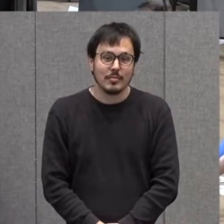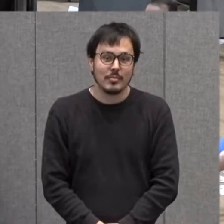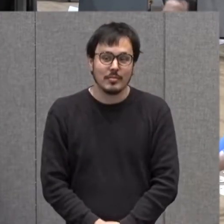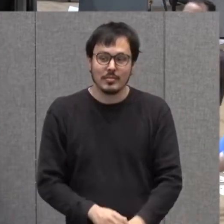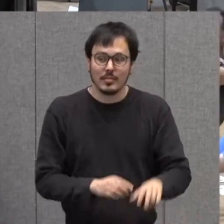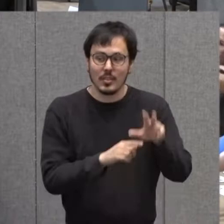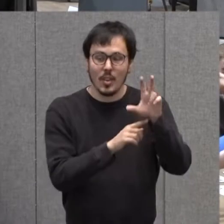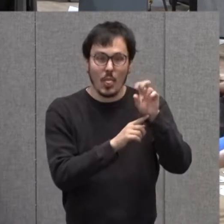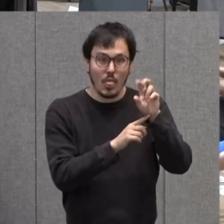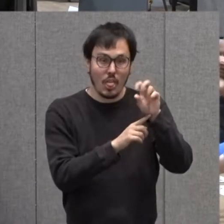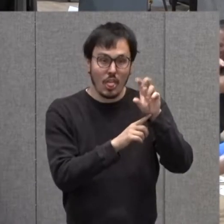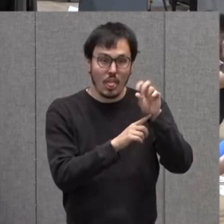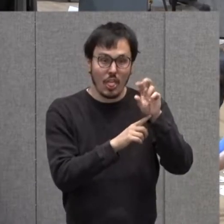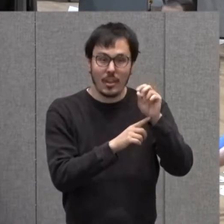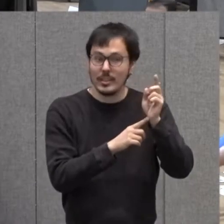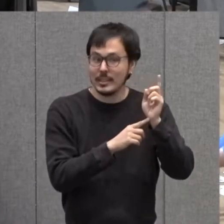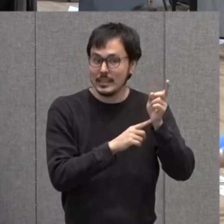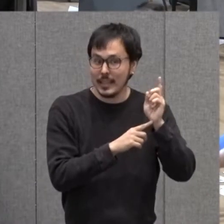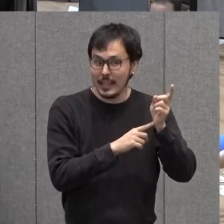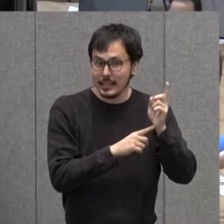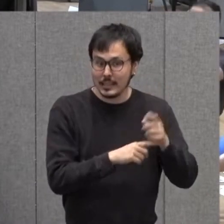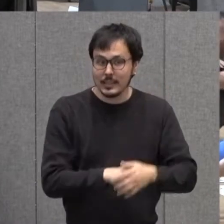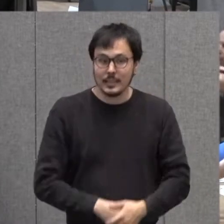30 seconds.